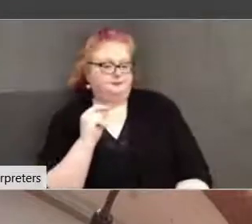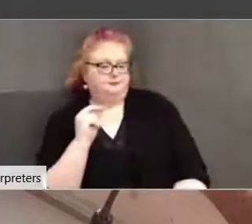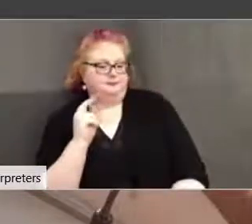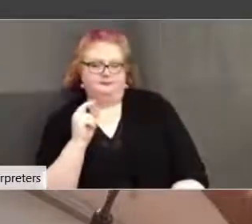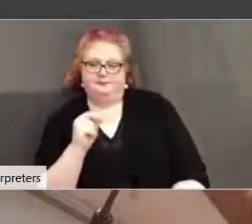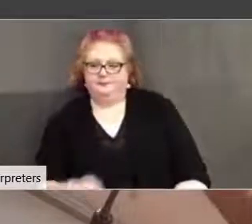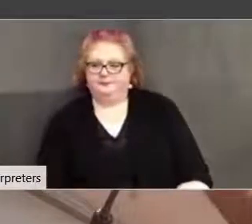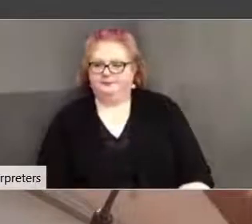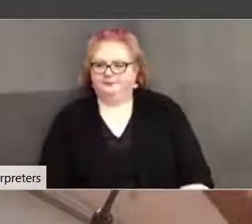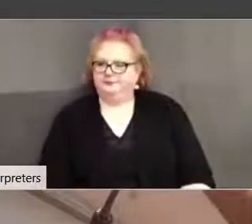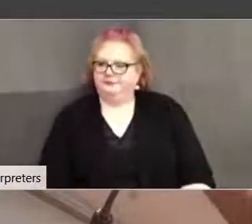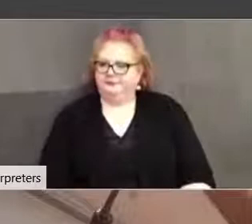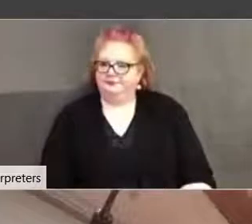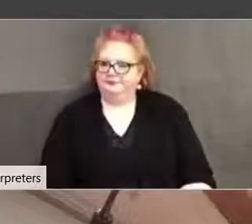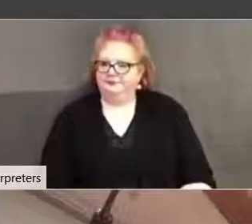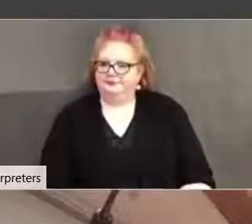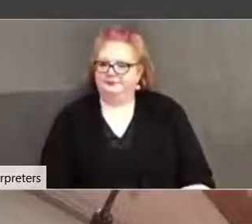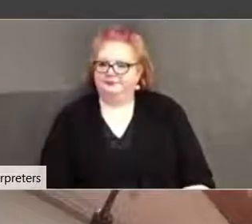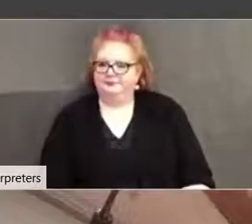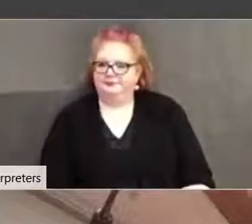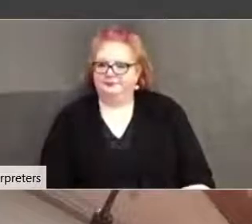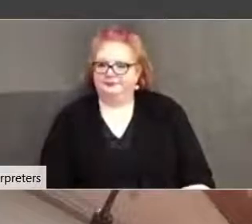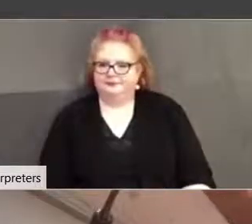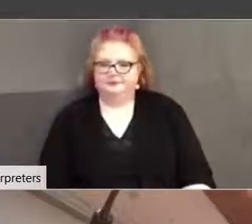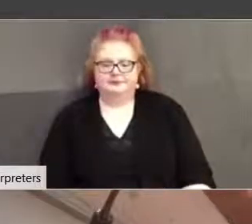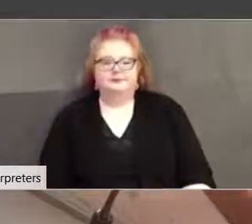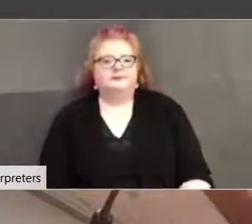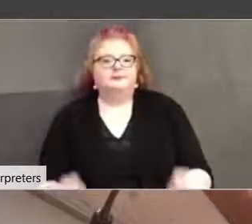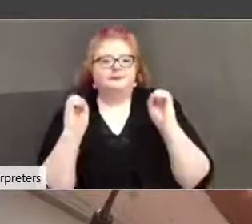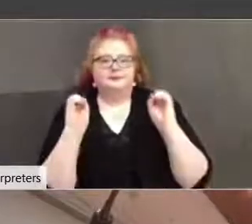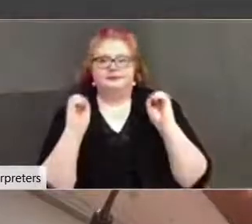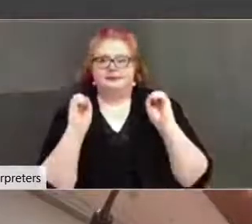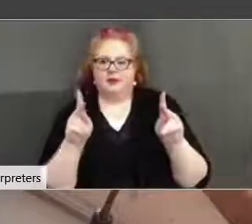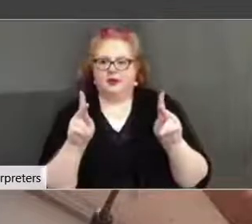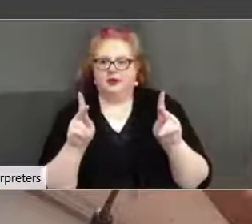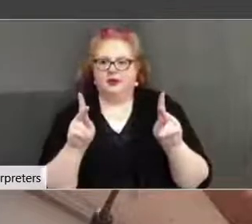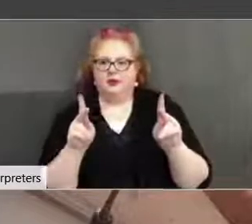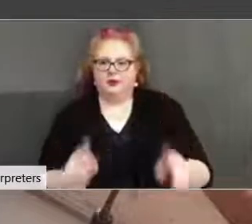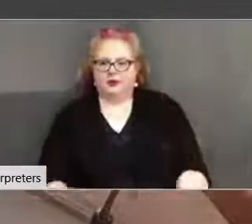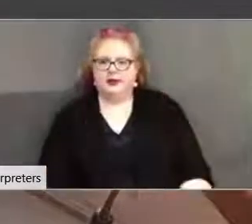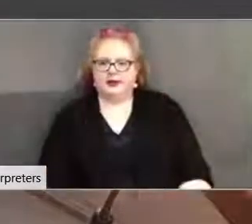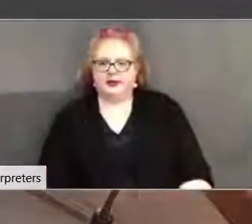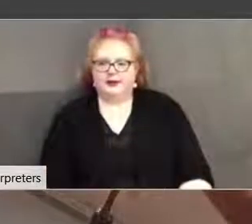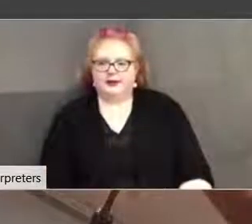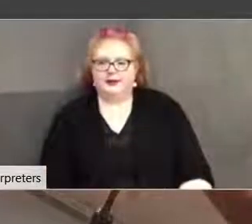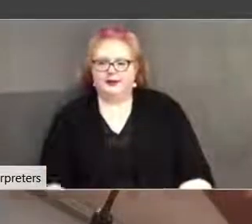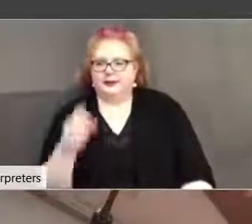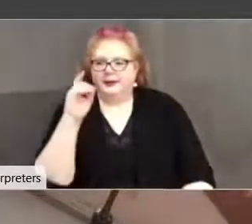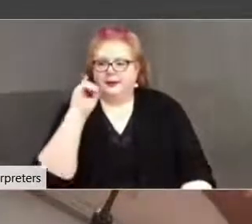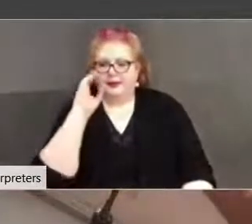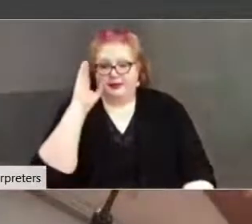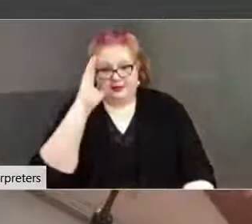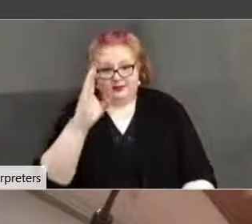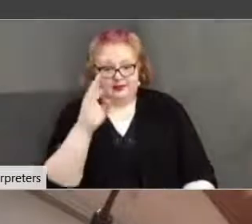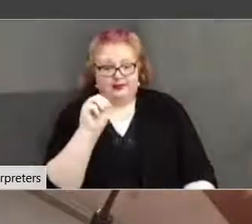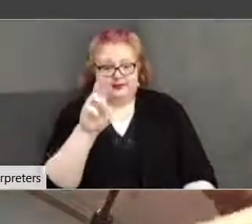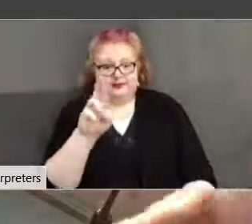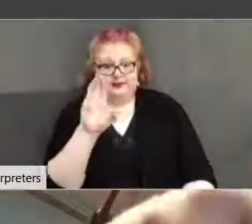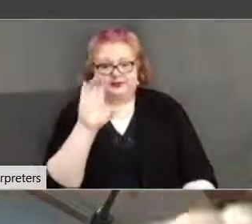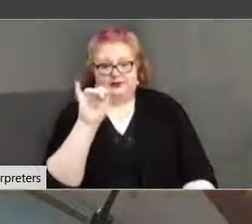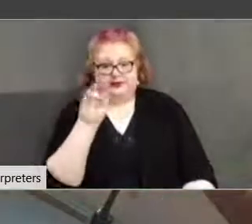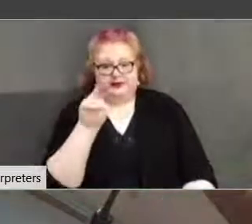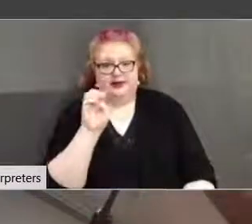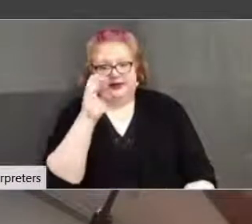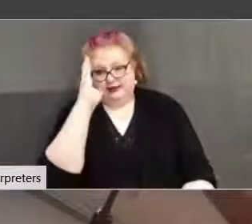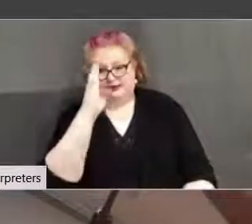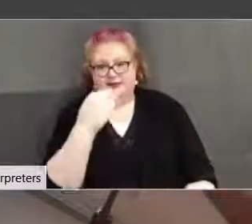All right. I think, Mr. Kane, thank you so much for your time today. I do think there were a couple requests